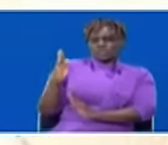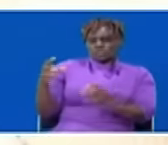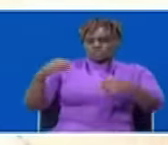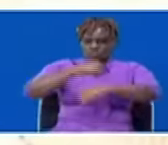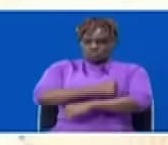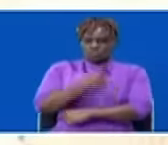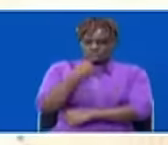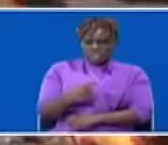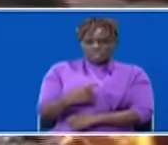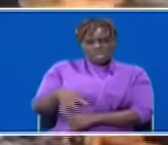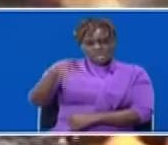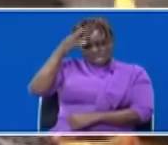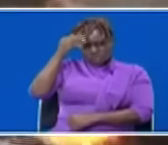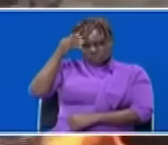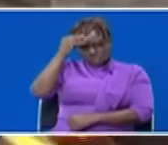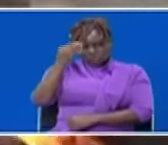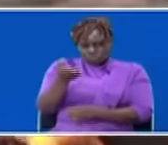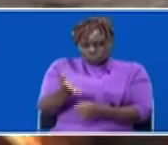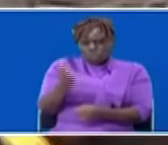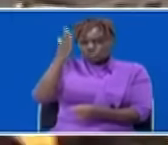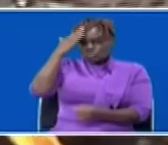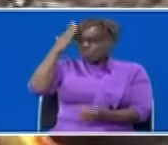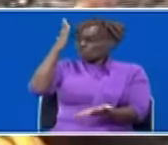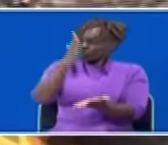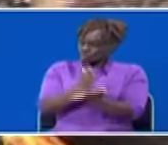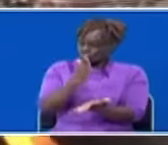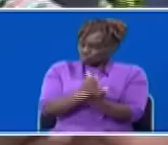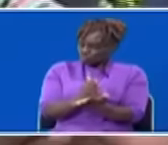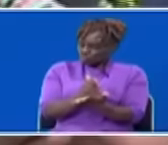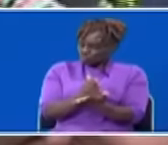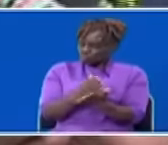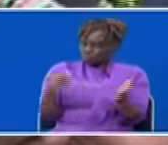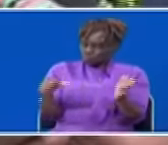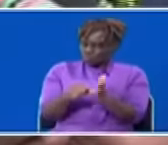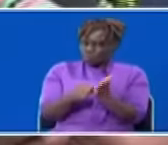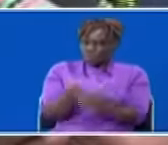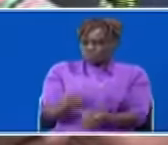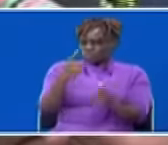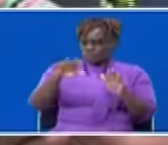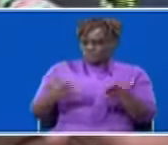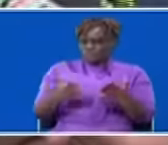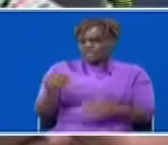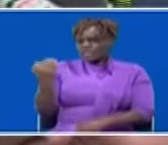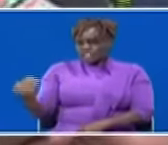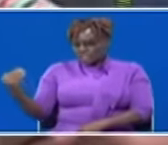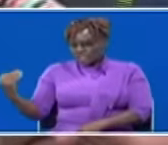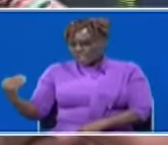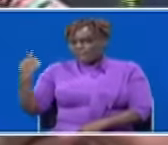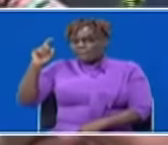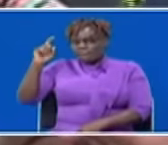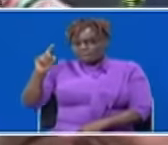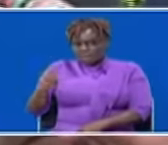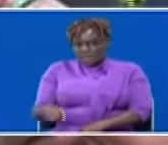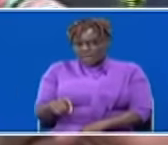a thorough investigation needs to be done so as to determine the real cause of the unrest. Lazima wanafunzi